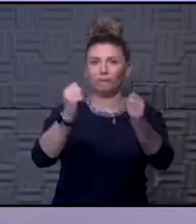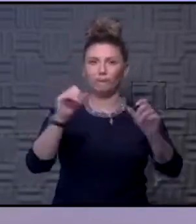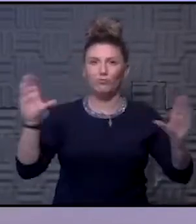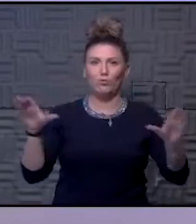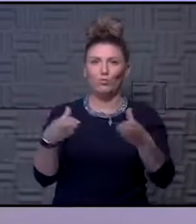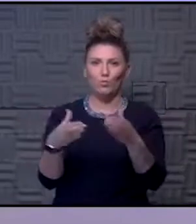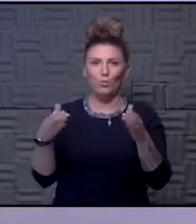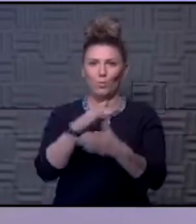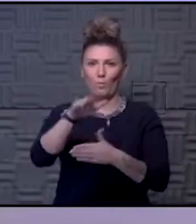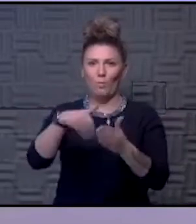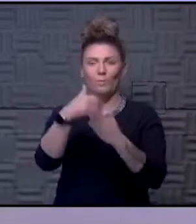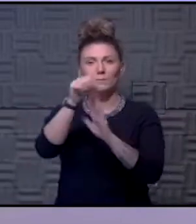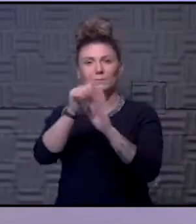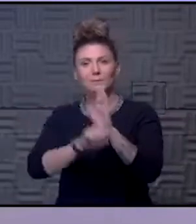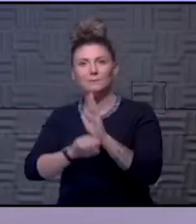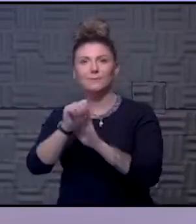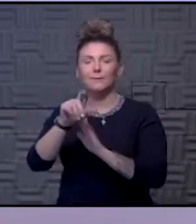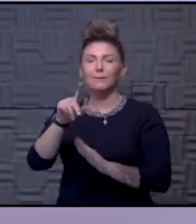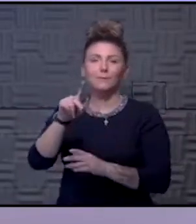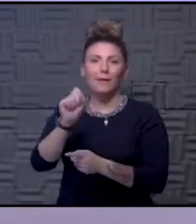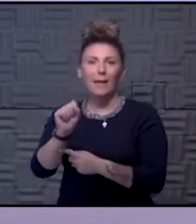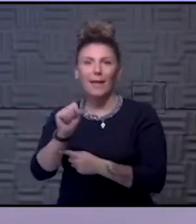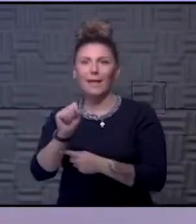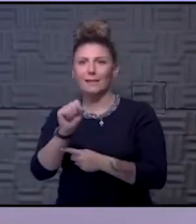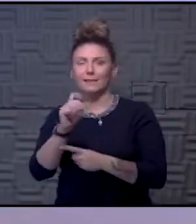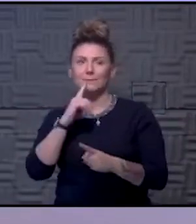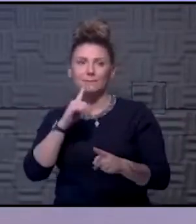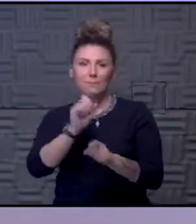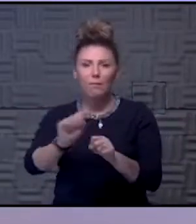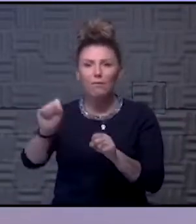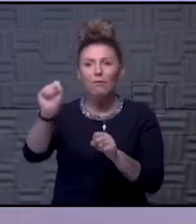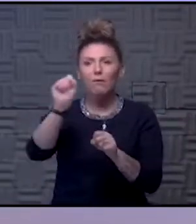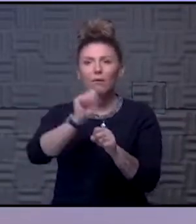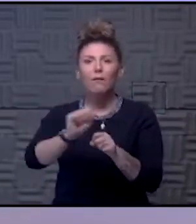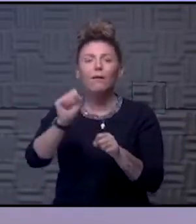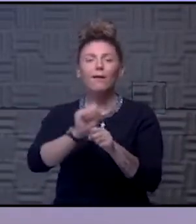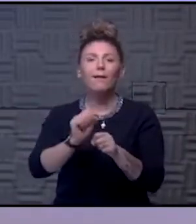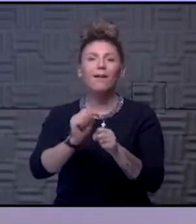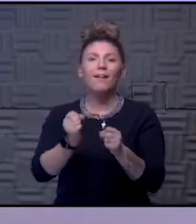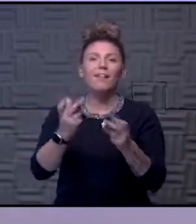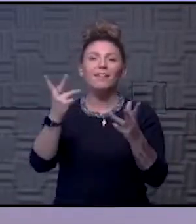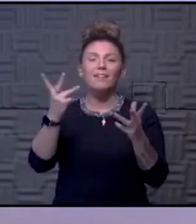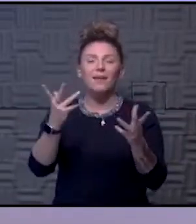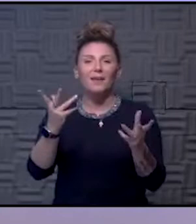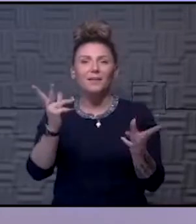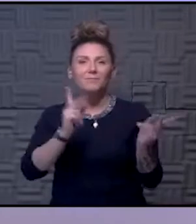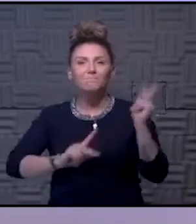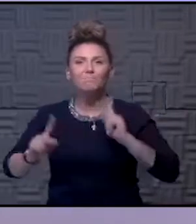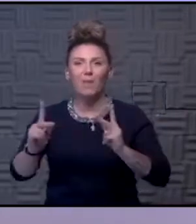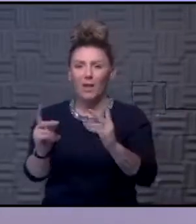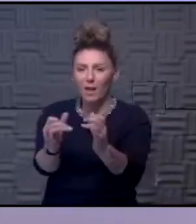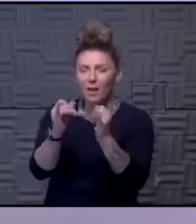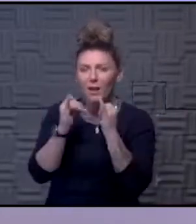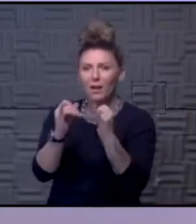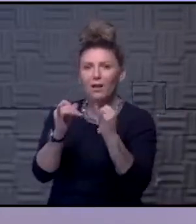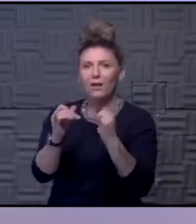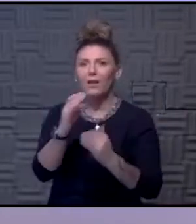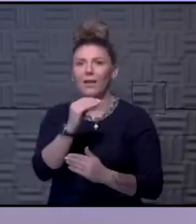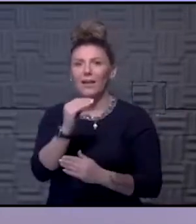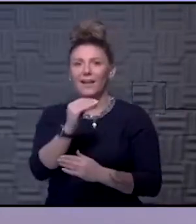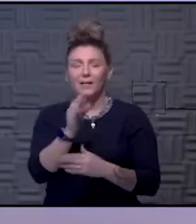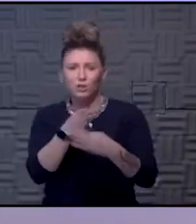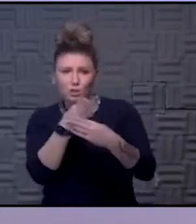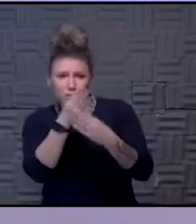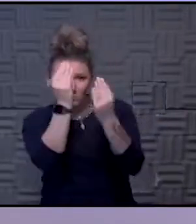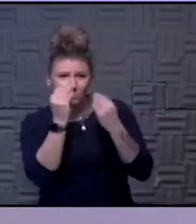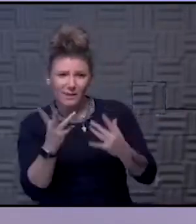state of Kansas who have been working together, a lot of grassroots efforts sharing this information. And I think one of the things